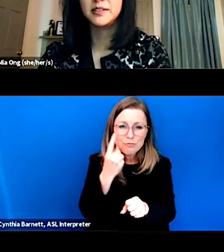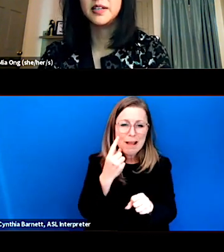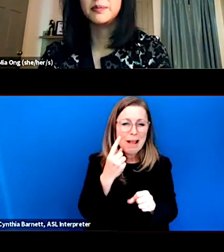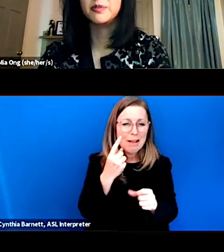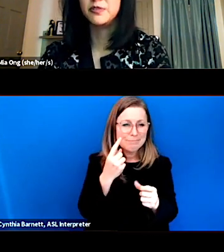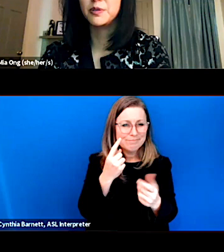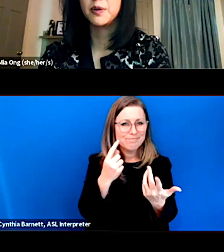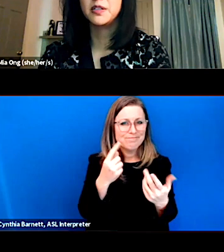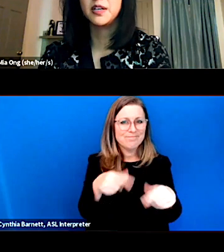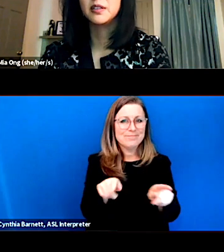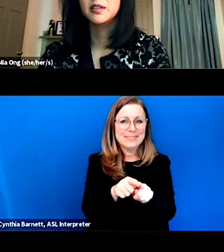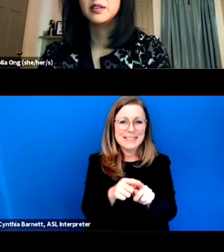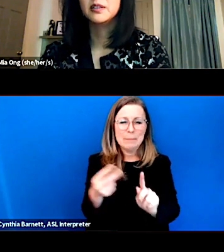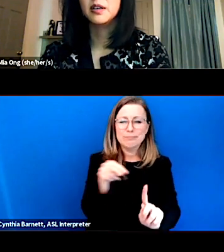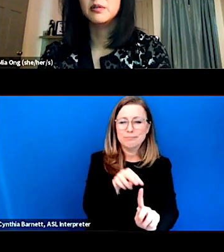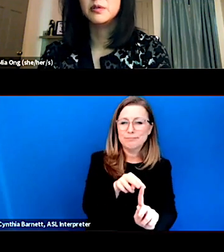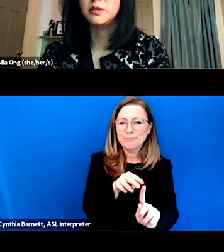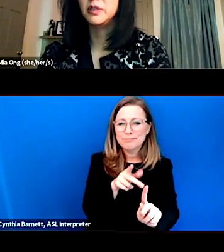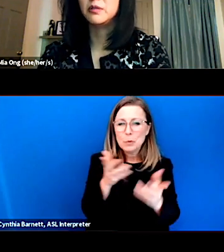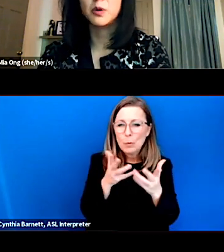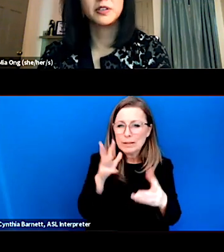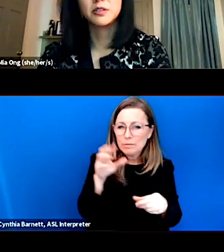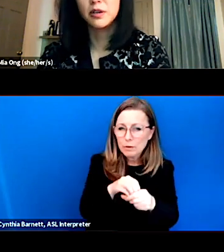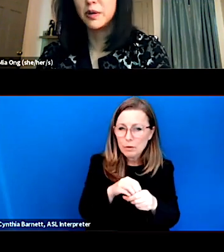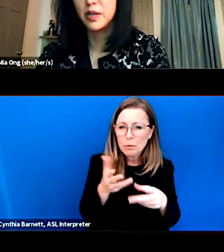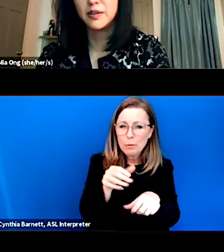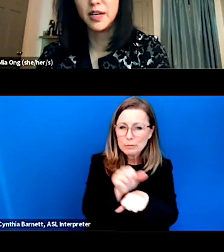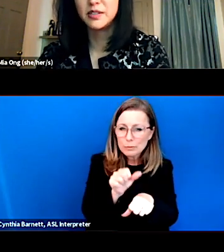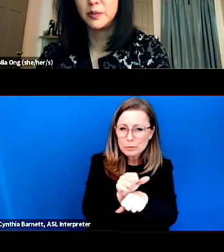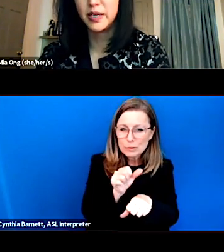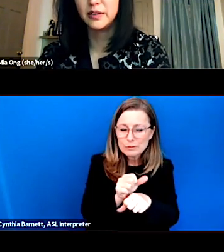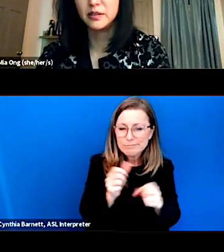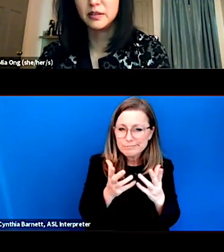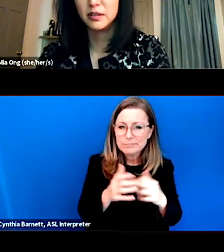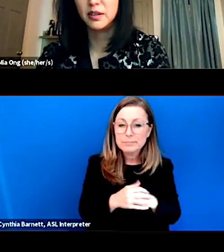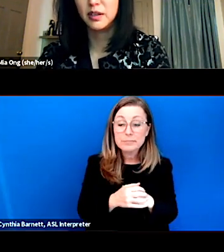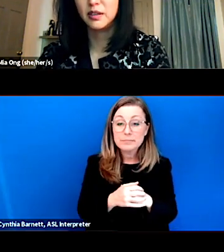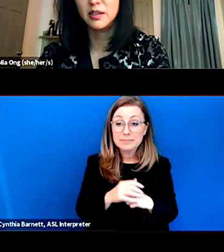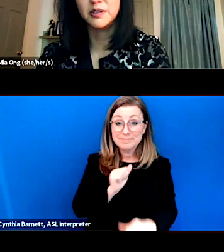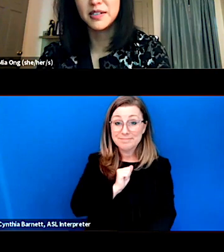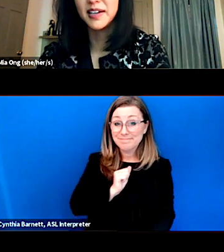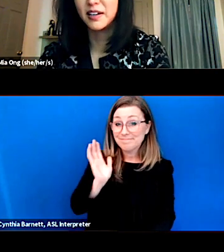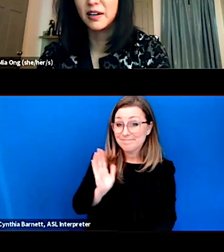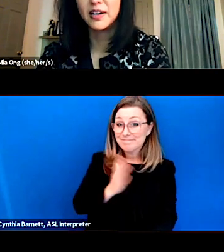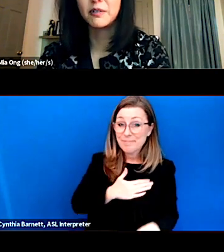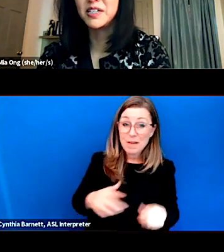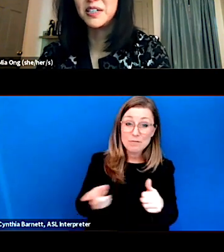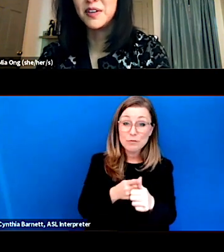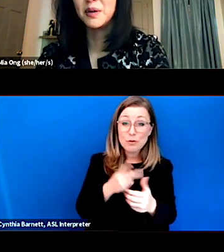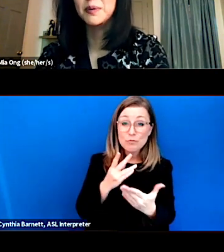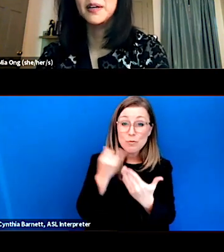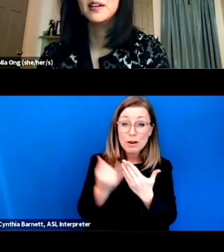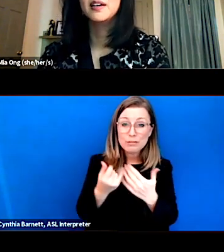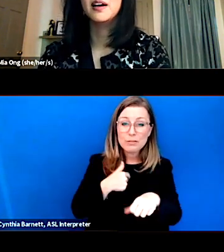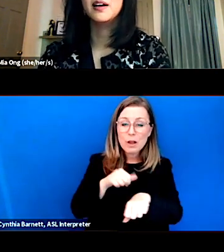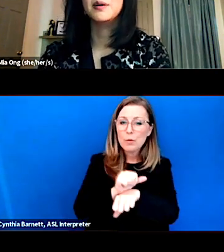I ended up, for my first project, working solo a lot of nights and weekends. And, yes, I had a great deal of